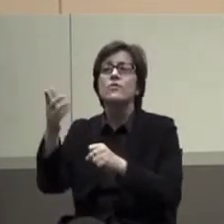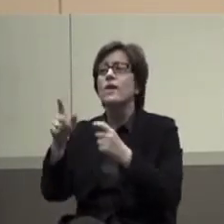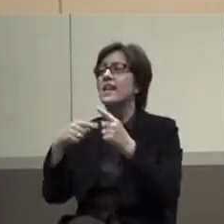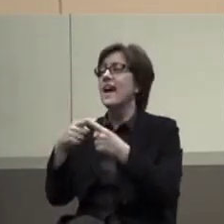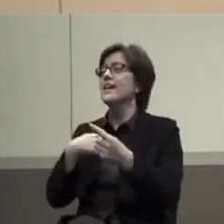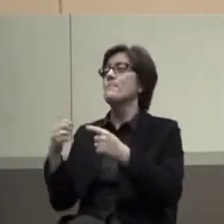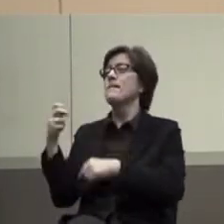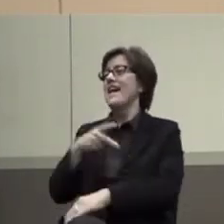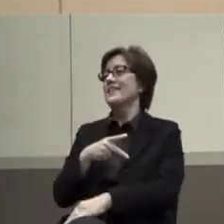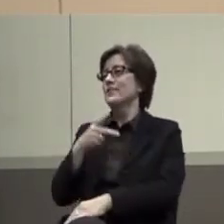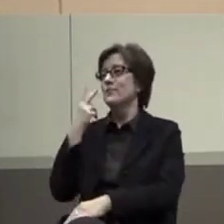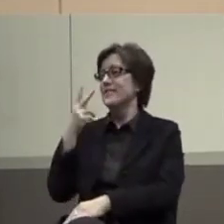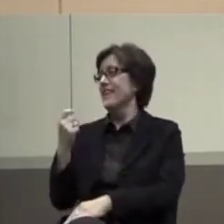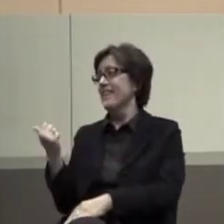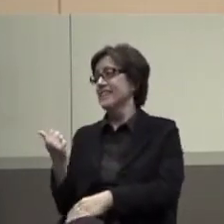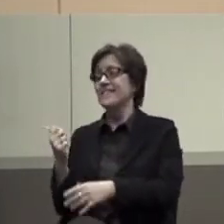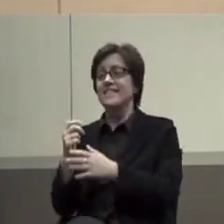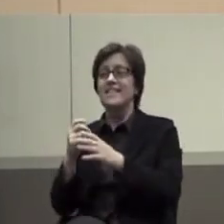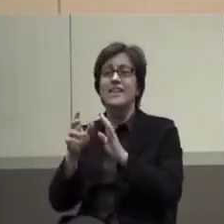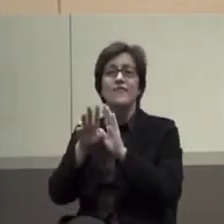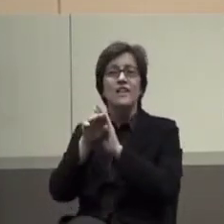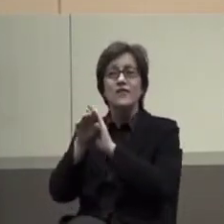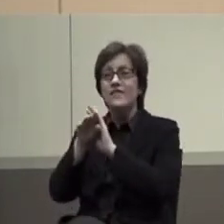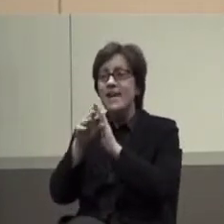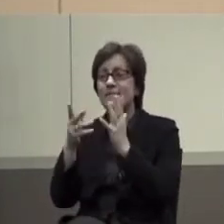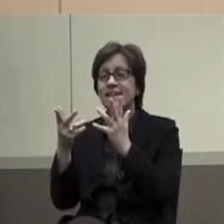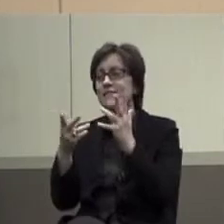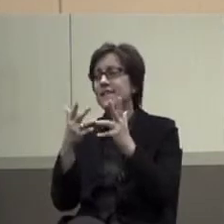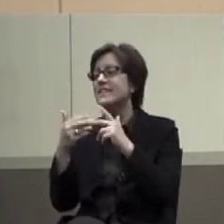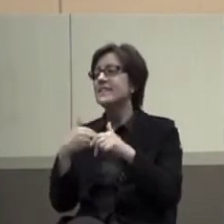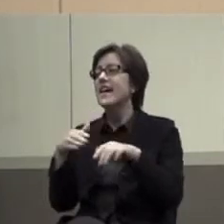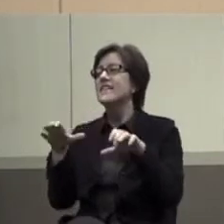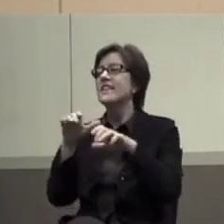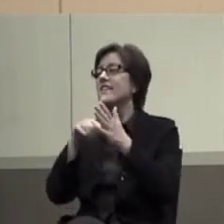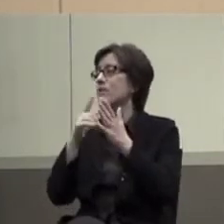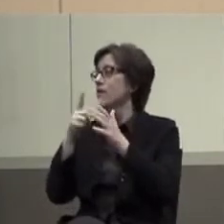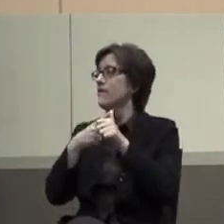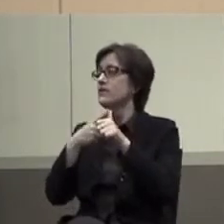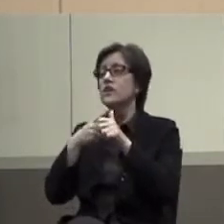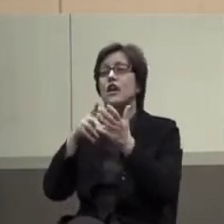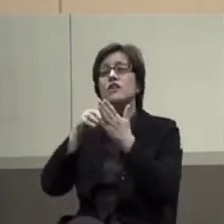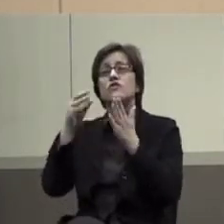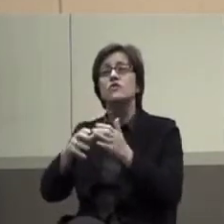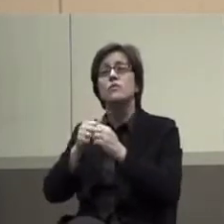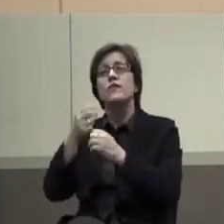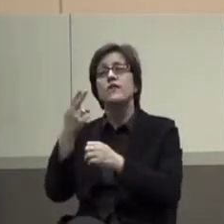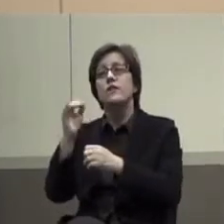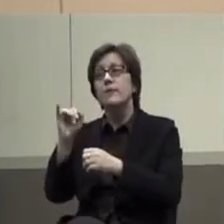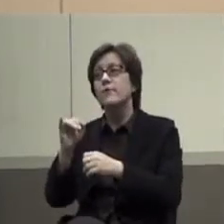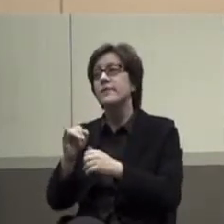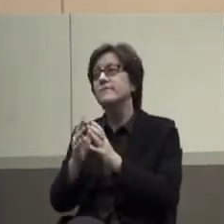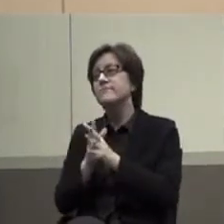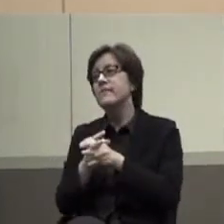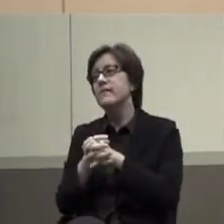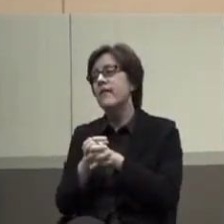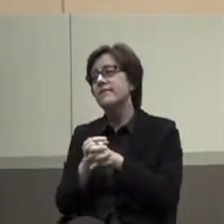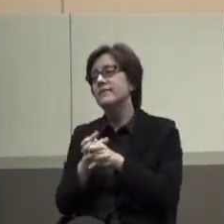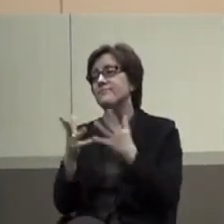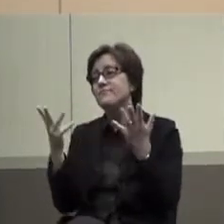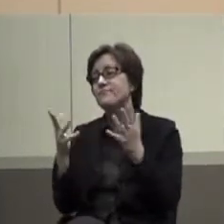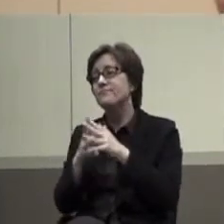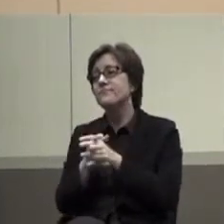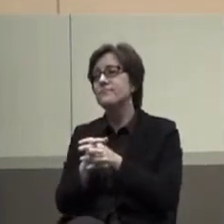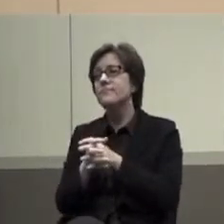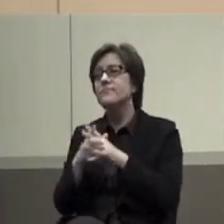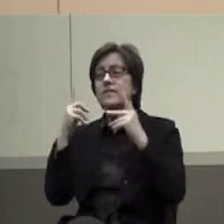the very same skills with kids. So if you're dealing with a kid with challenging with a situation, how do they see the problem, and what's the